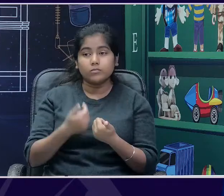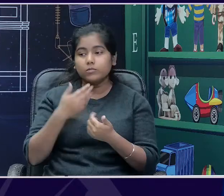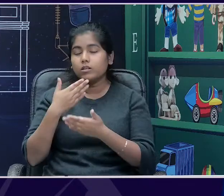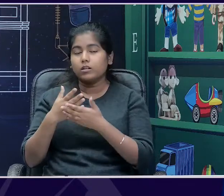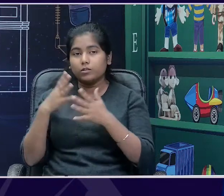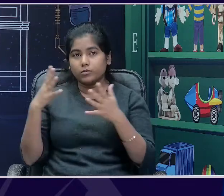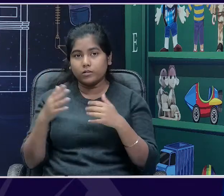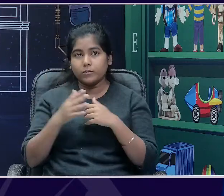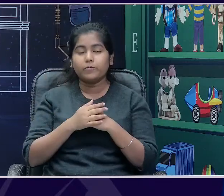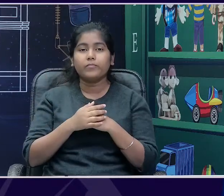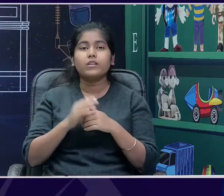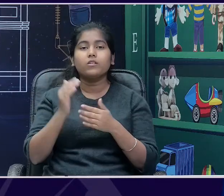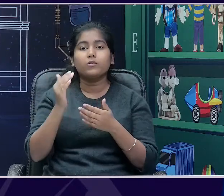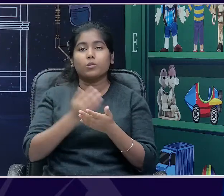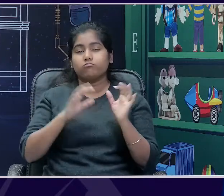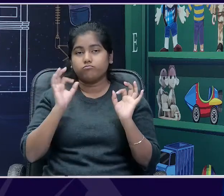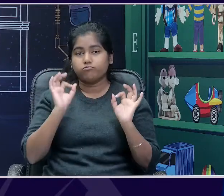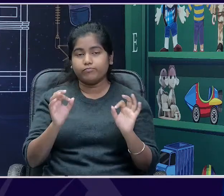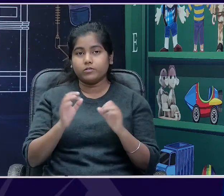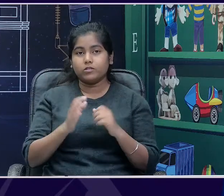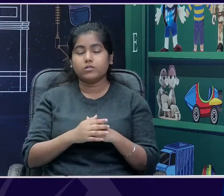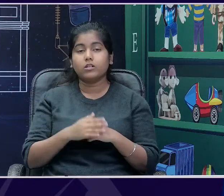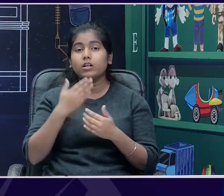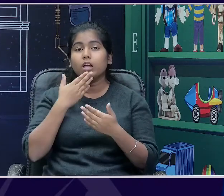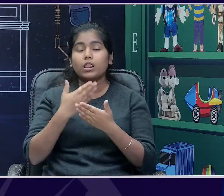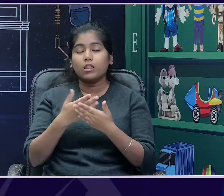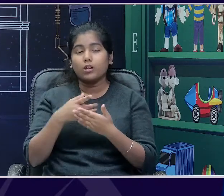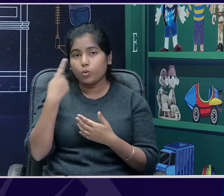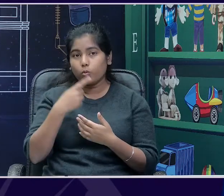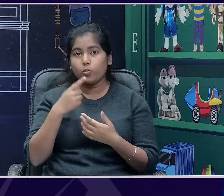Thank you. Thank you, Deepa ji, for this wonderful session. And I would like to